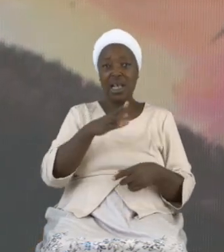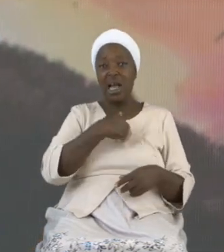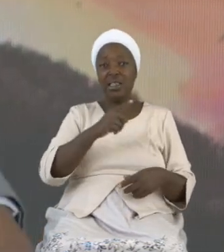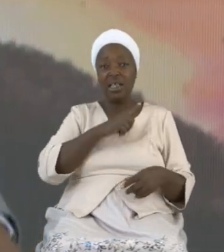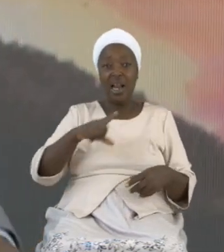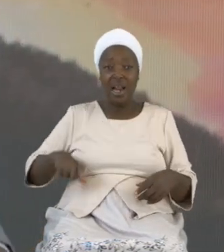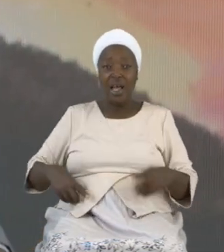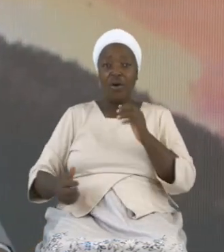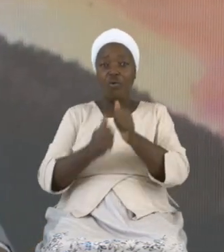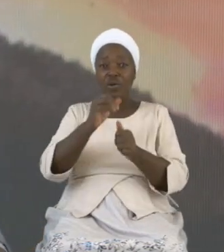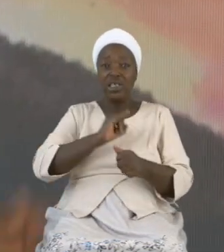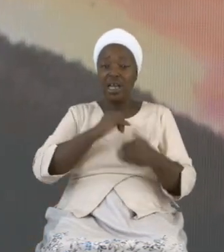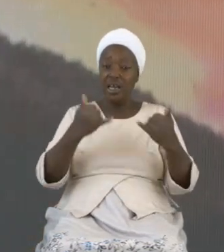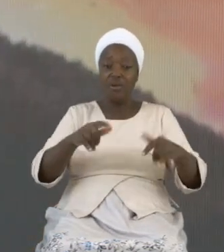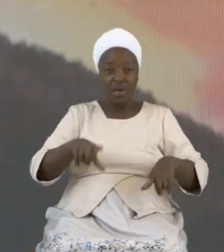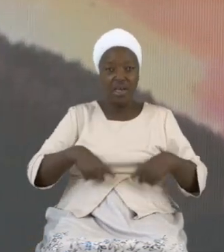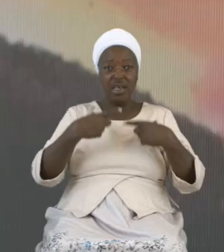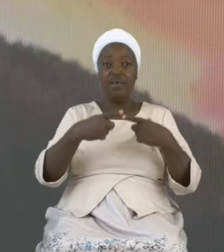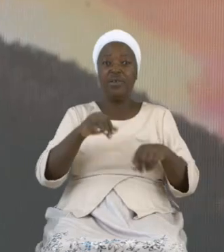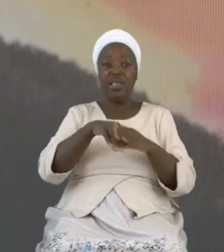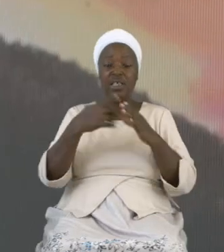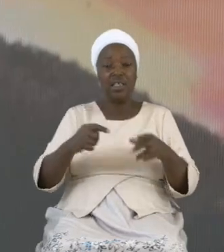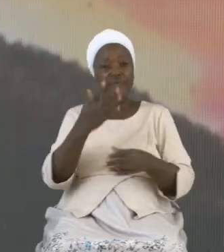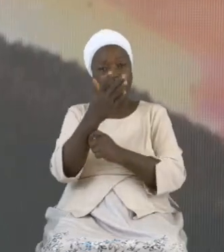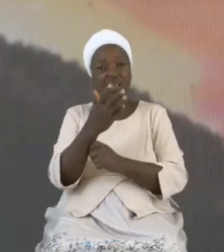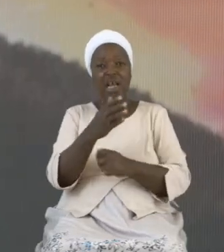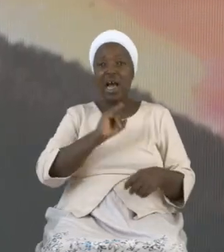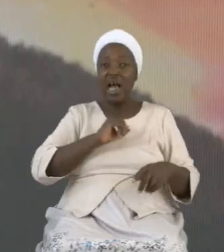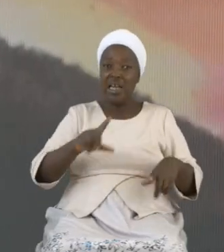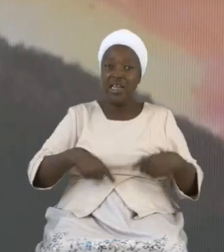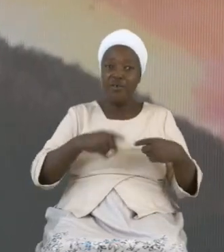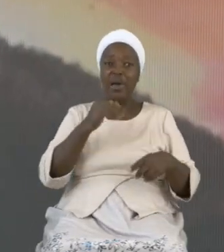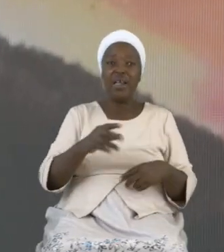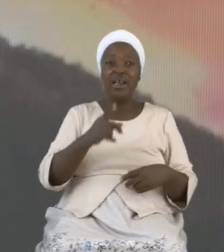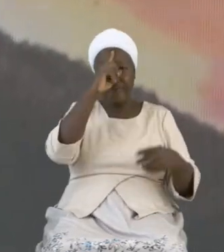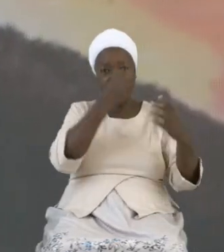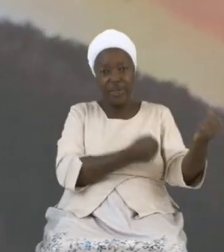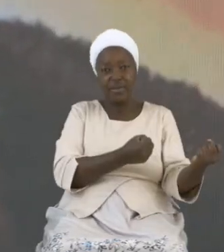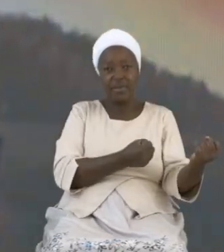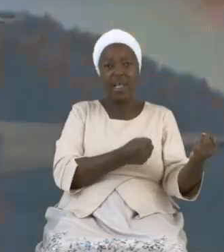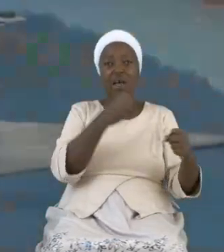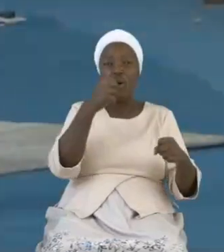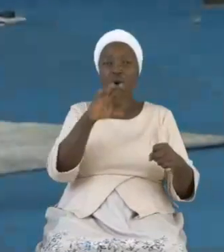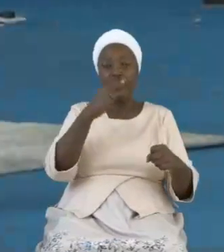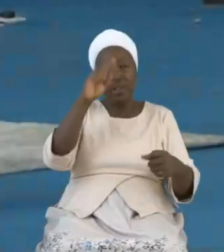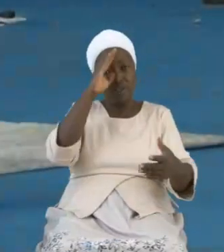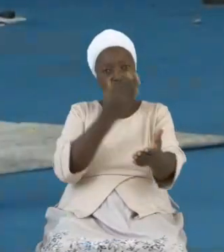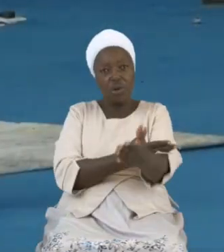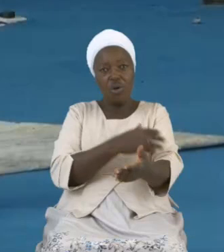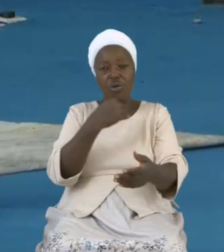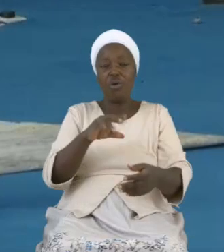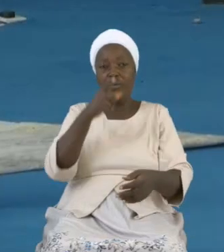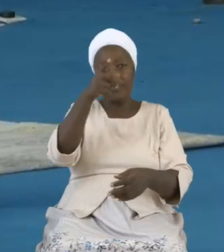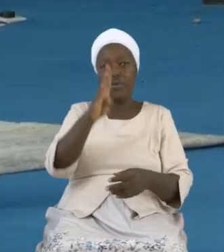now live in the flesh, I live by the faith of the Son of God, who